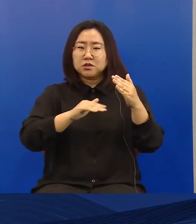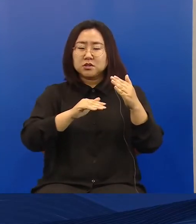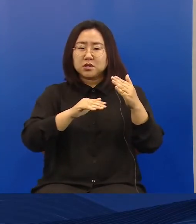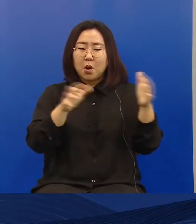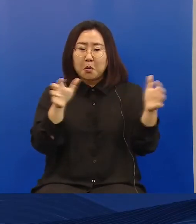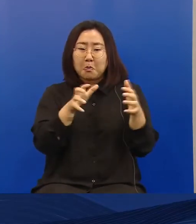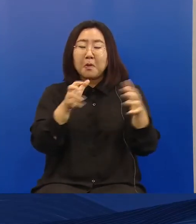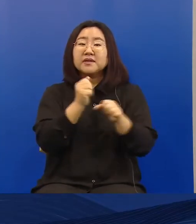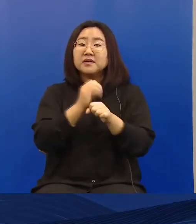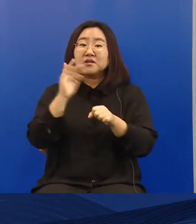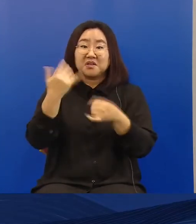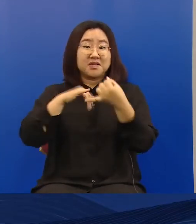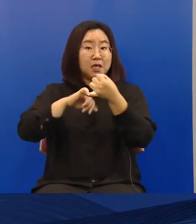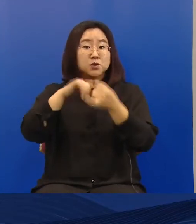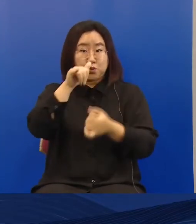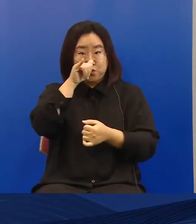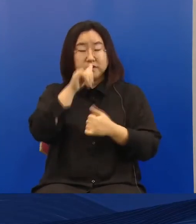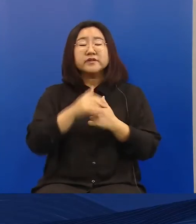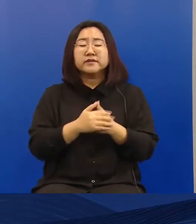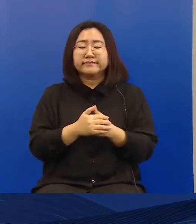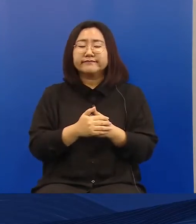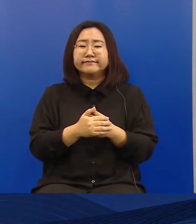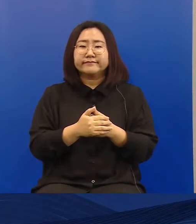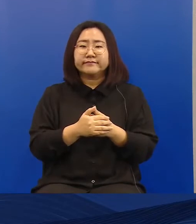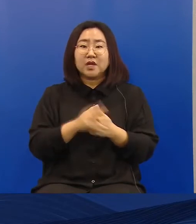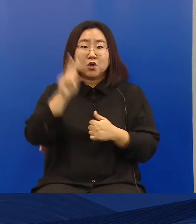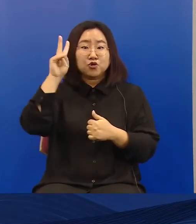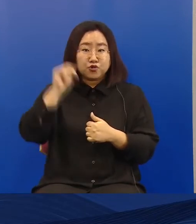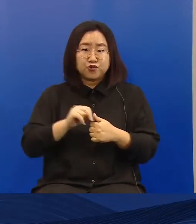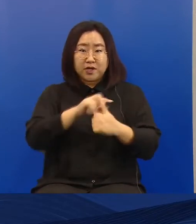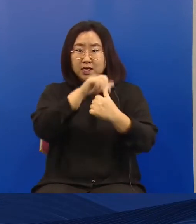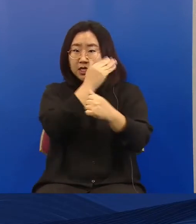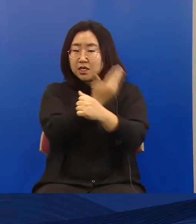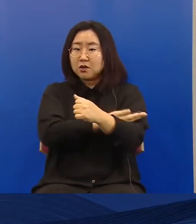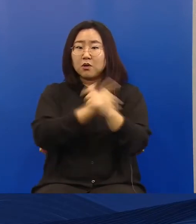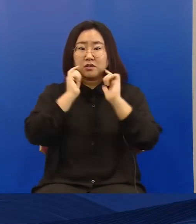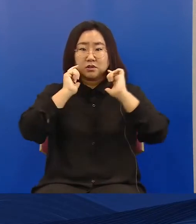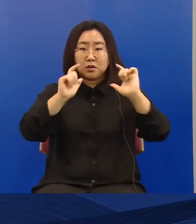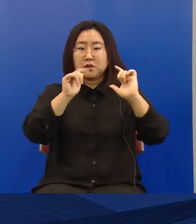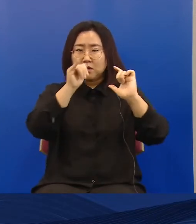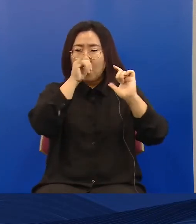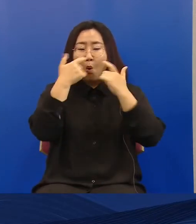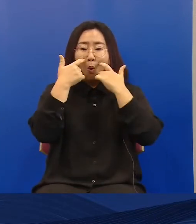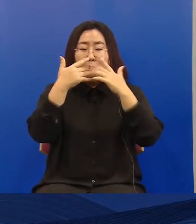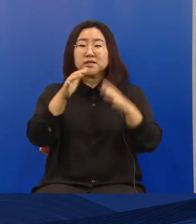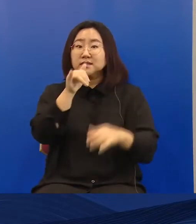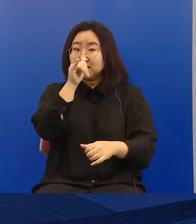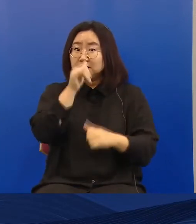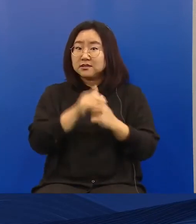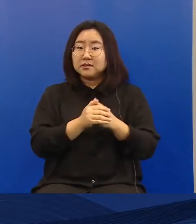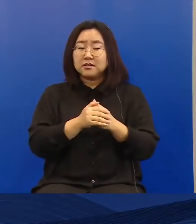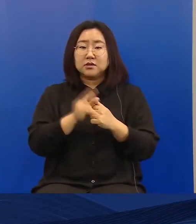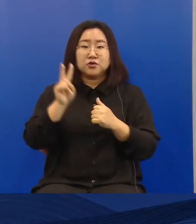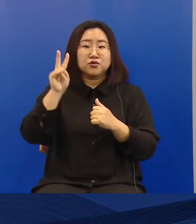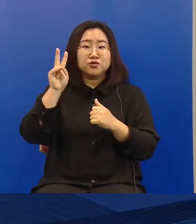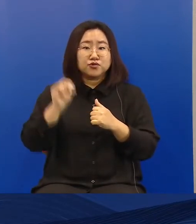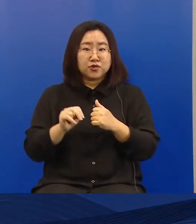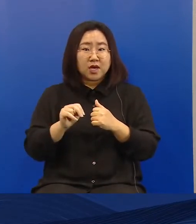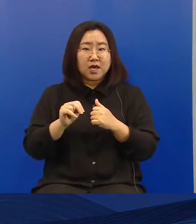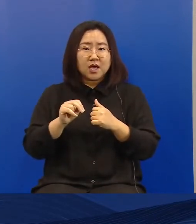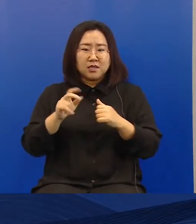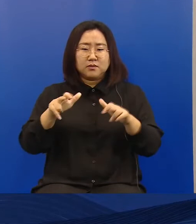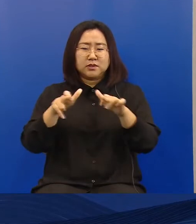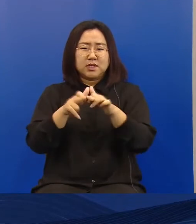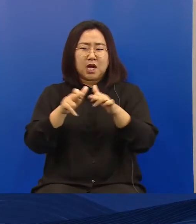sign language interpreters. The UN Declaration on Human Rights is very clear. The UN CRPD has